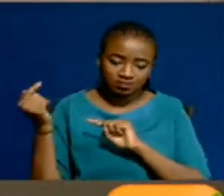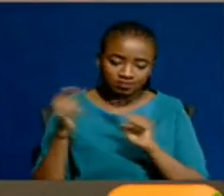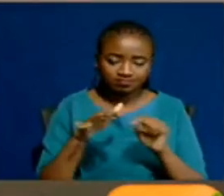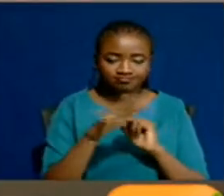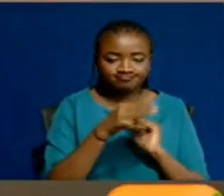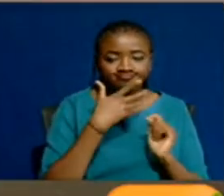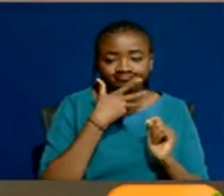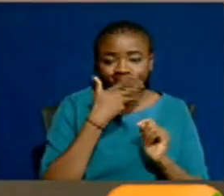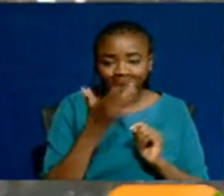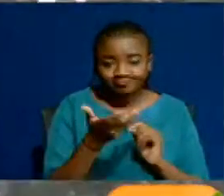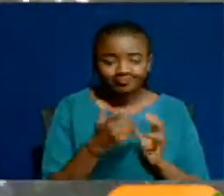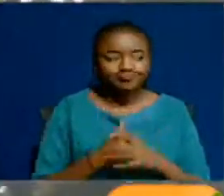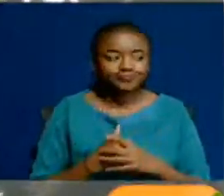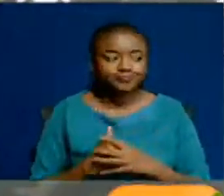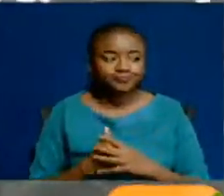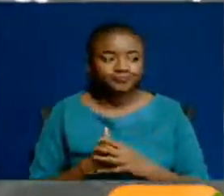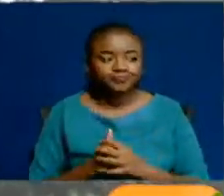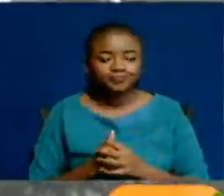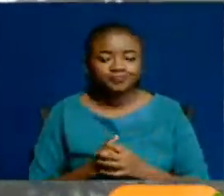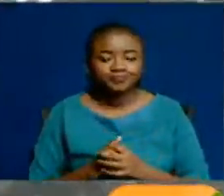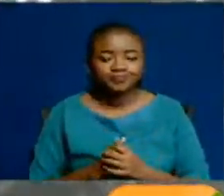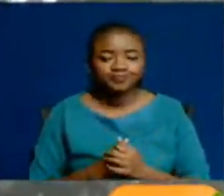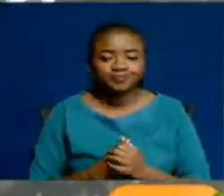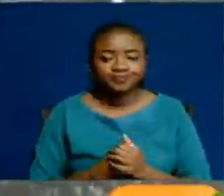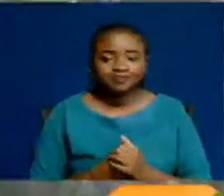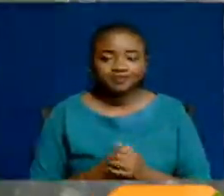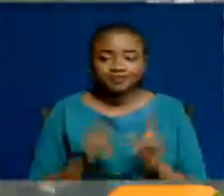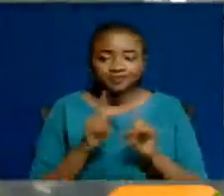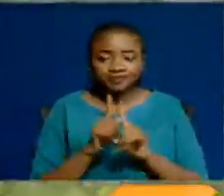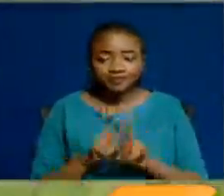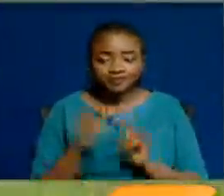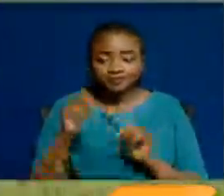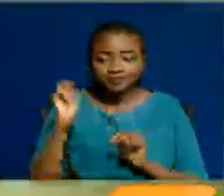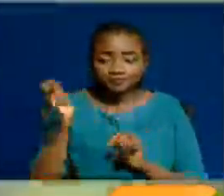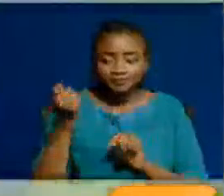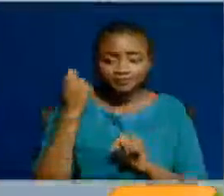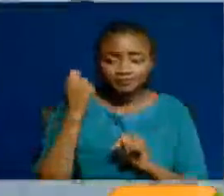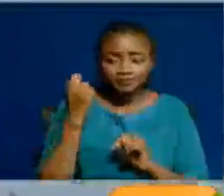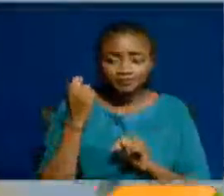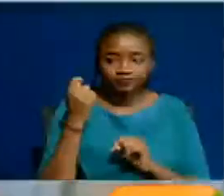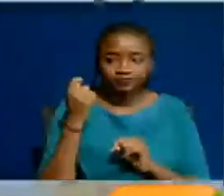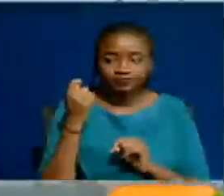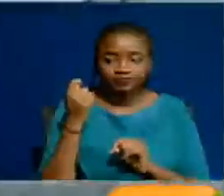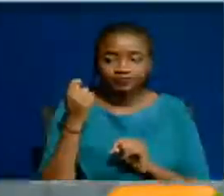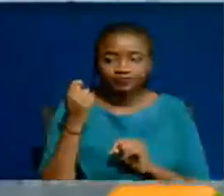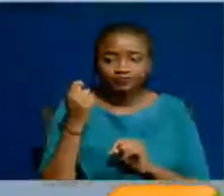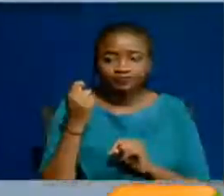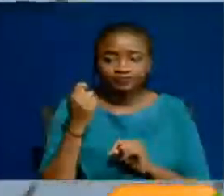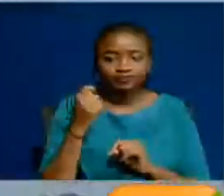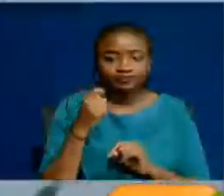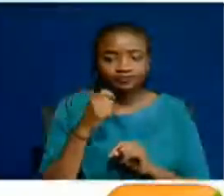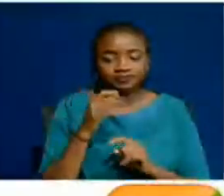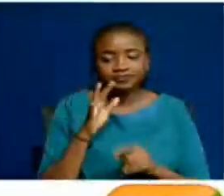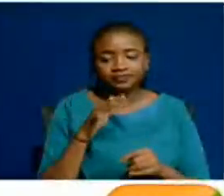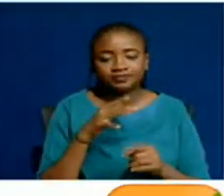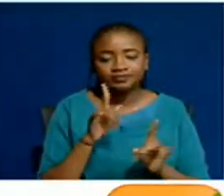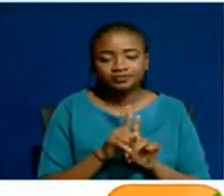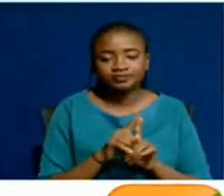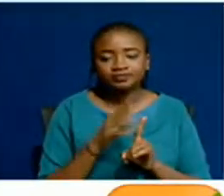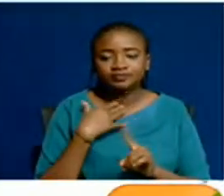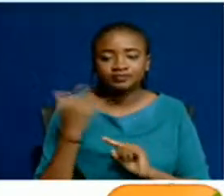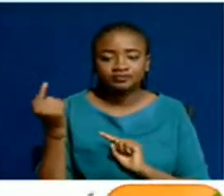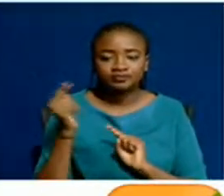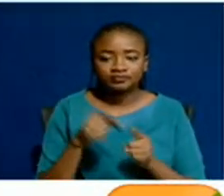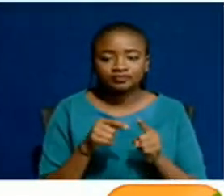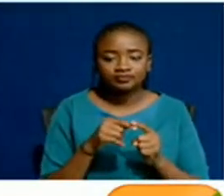journey leads them to Africa, with Kenya among the key stopovers, offering refuge in its diverse